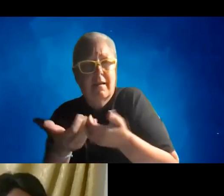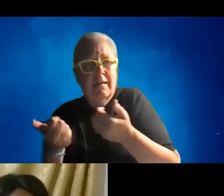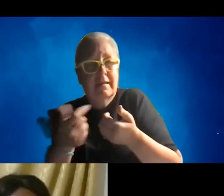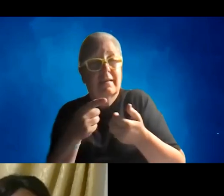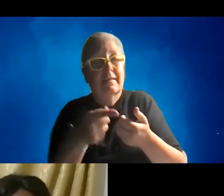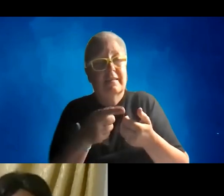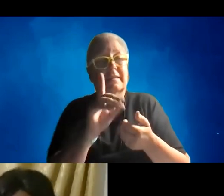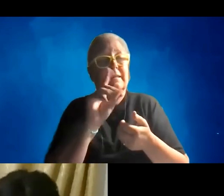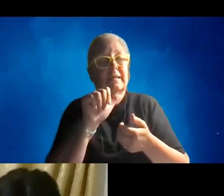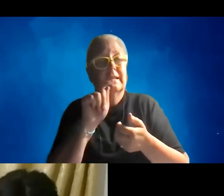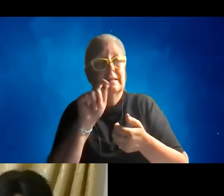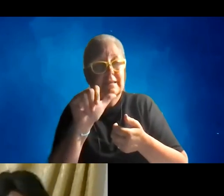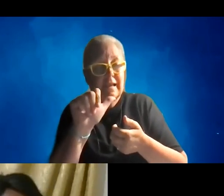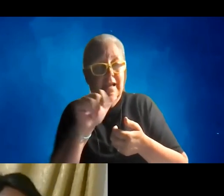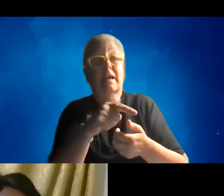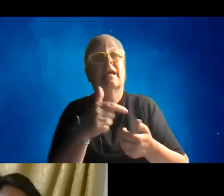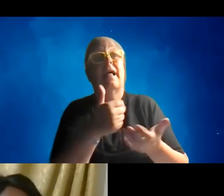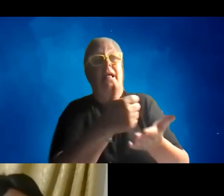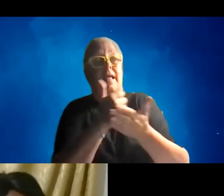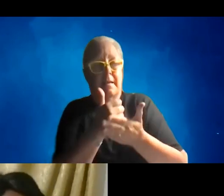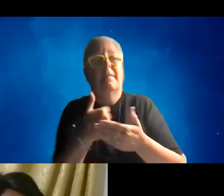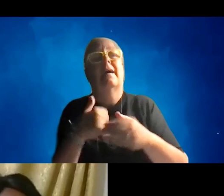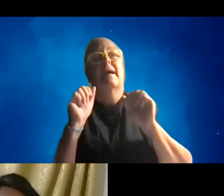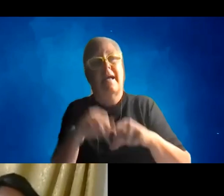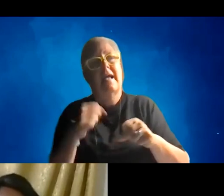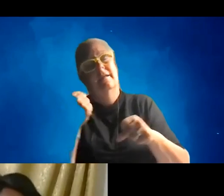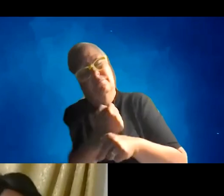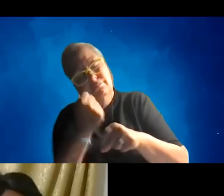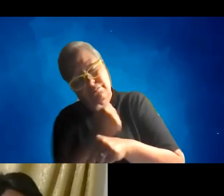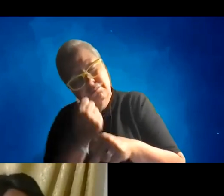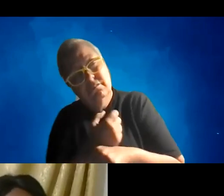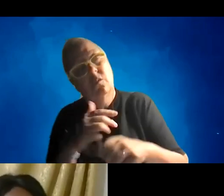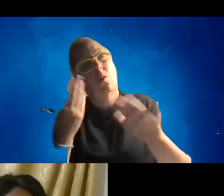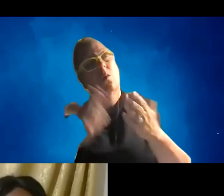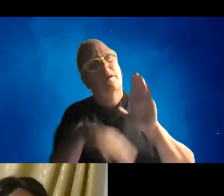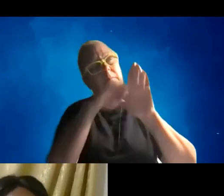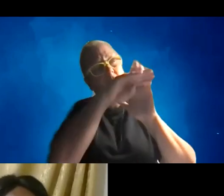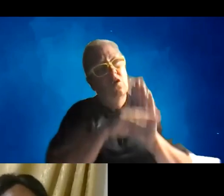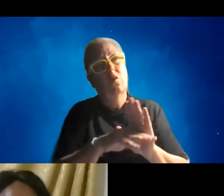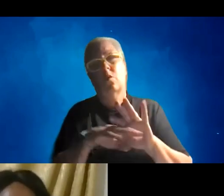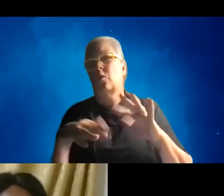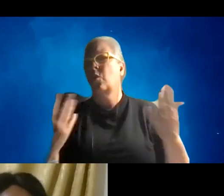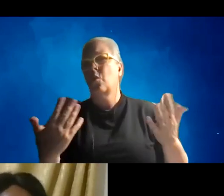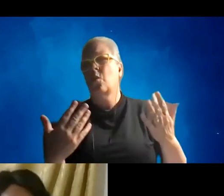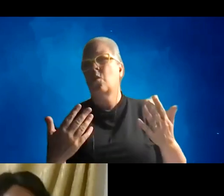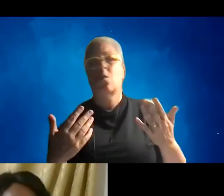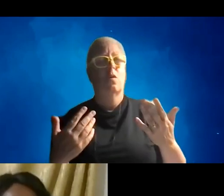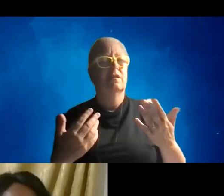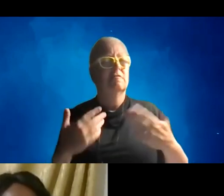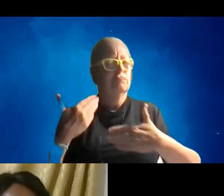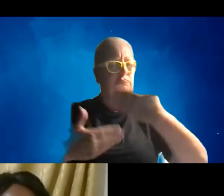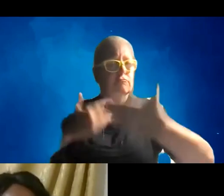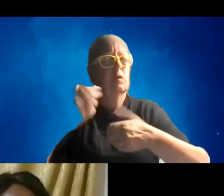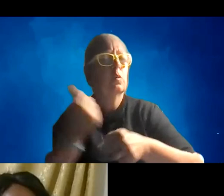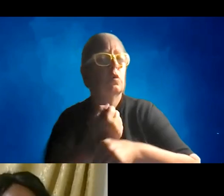turned and translated into actions, into policies, into infrastructure development. And that can only happen when